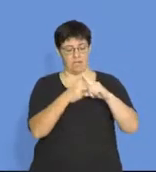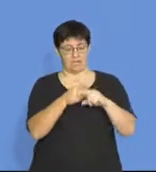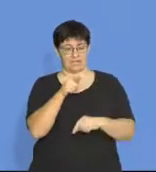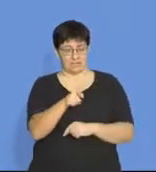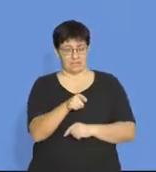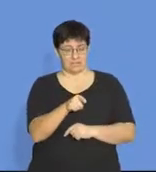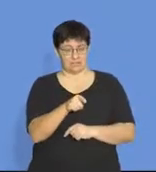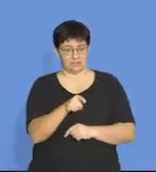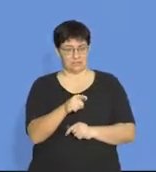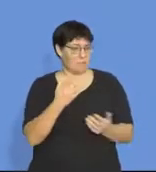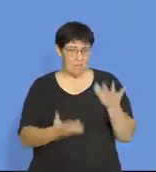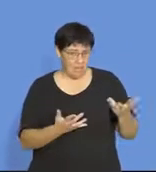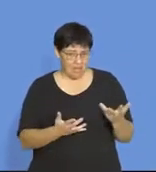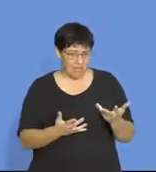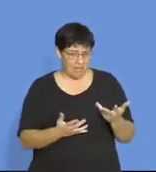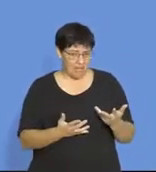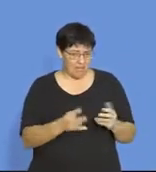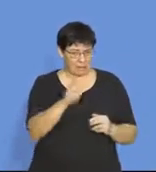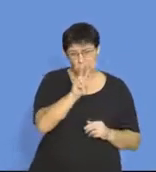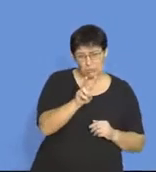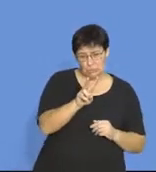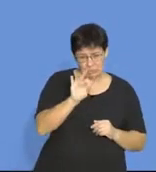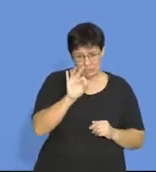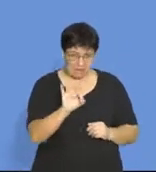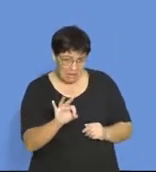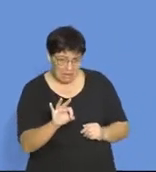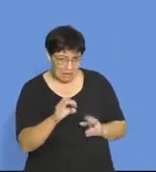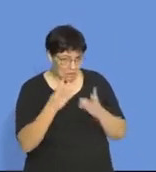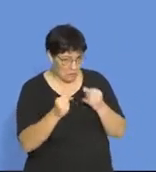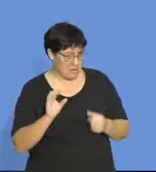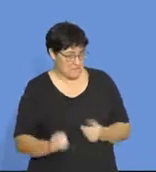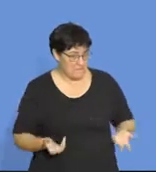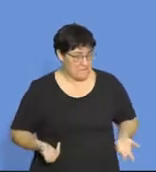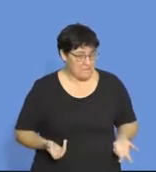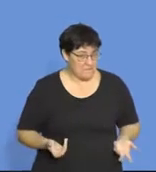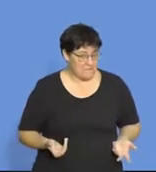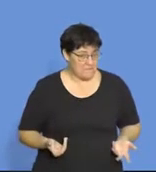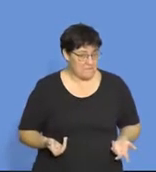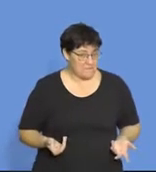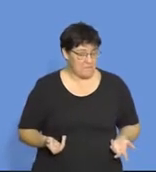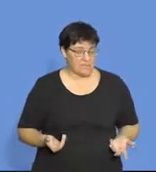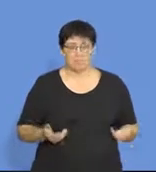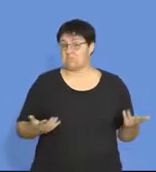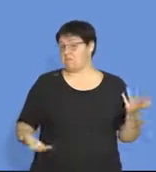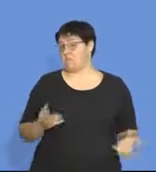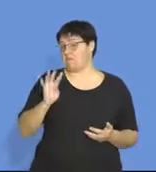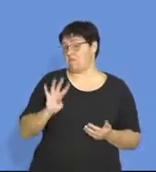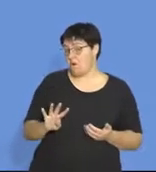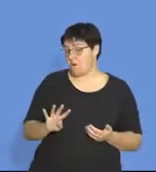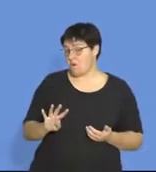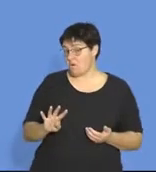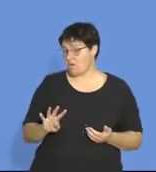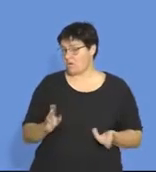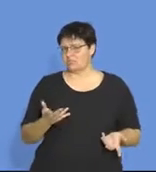it possible for me to have more than one solution? Is it possible for me to have three, to have four?